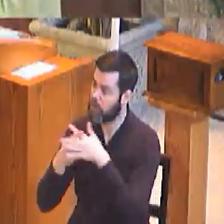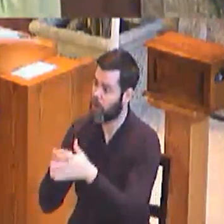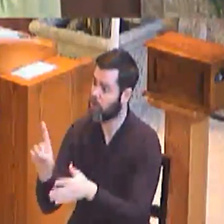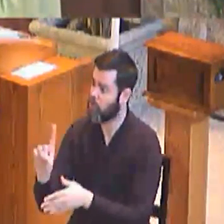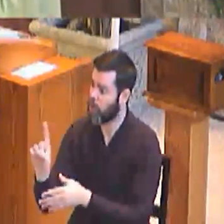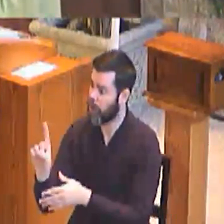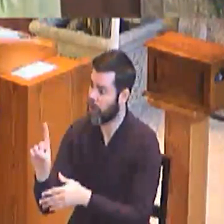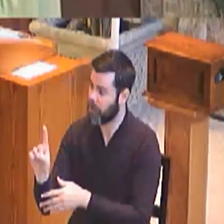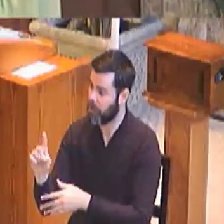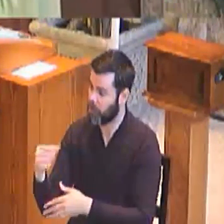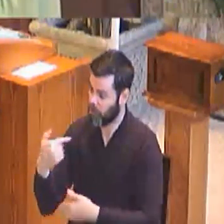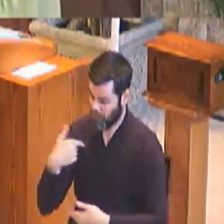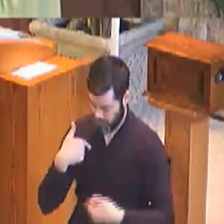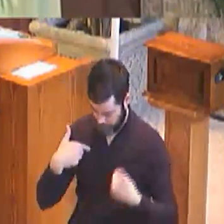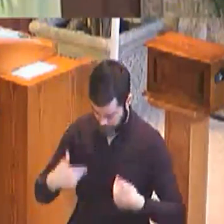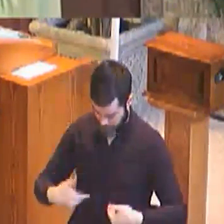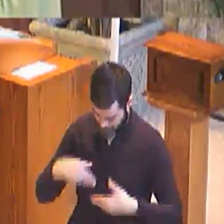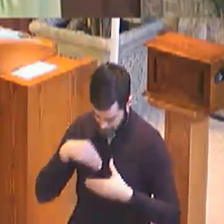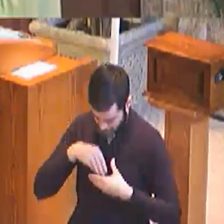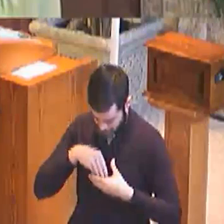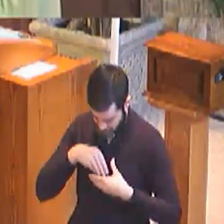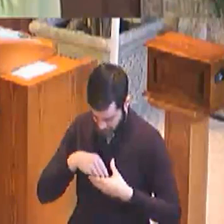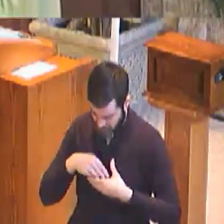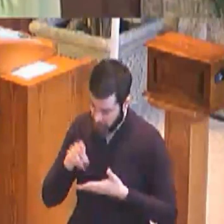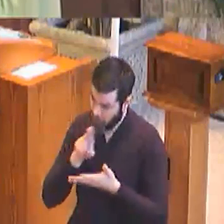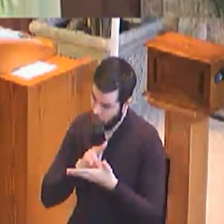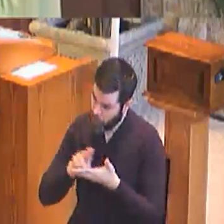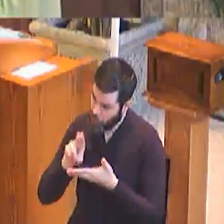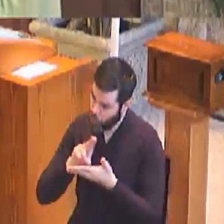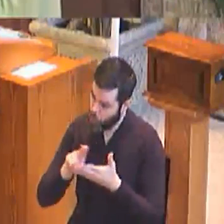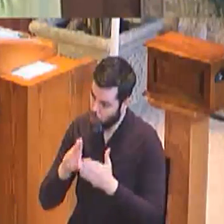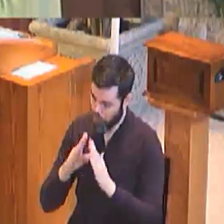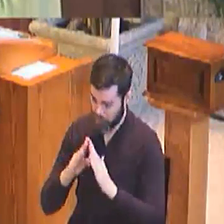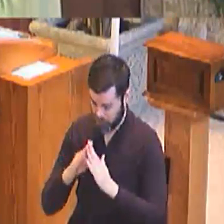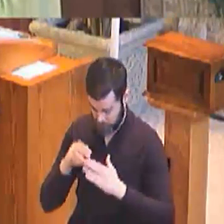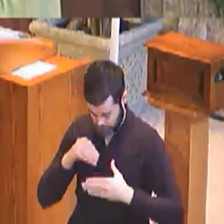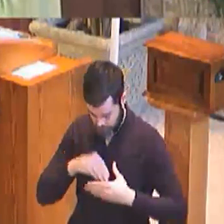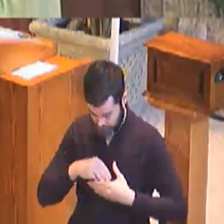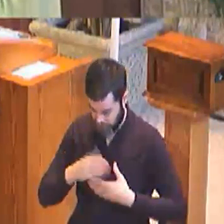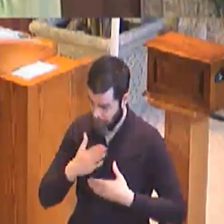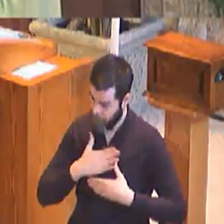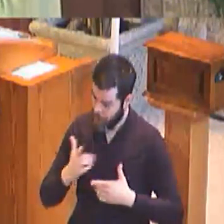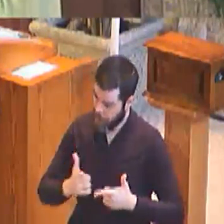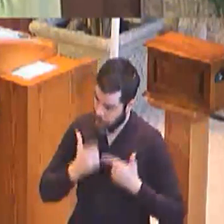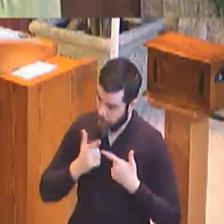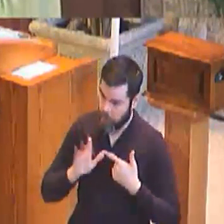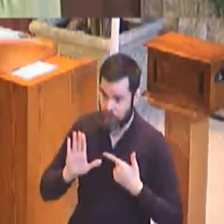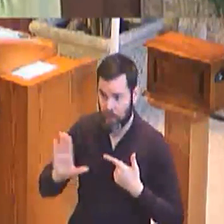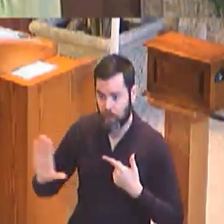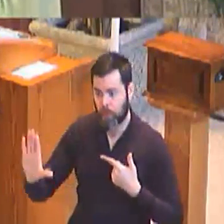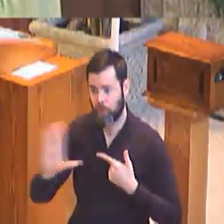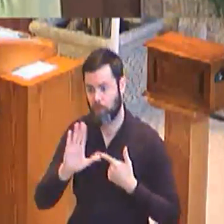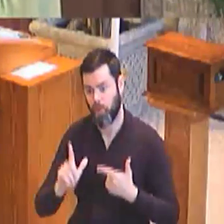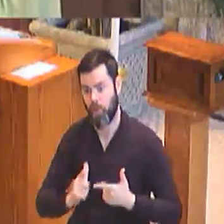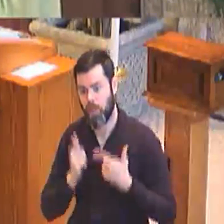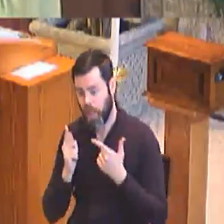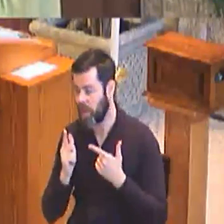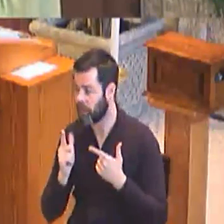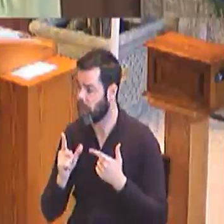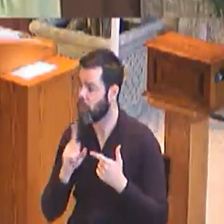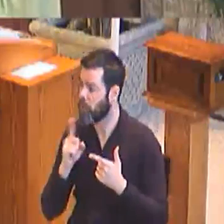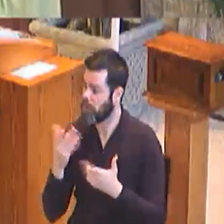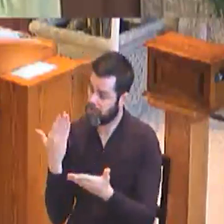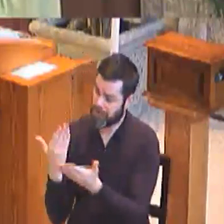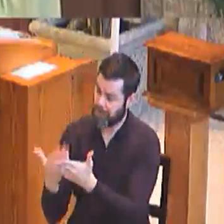within, that holy city within me. My life and your life is